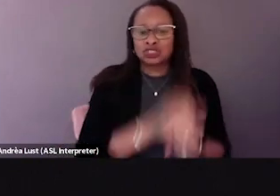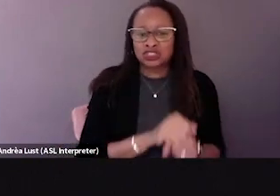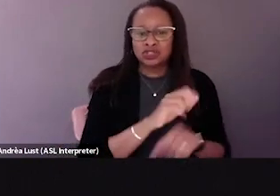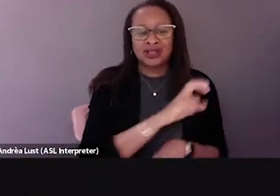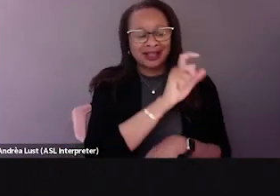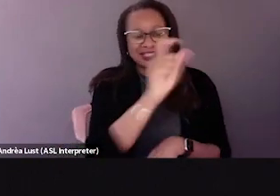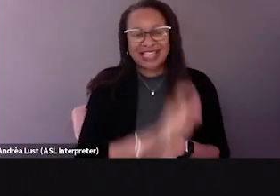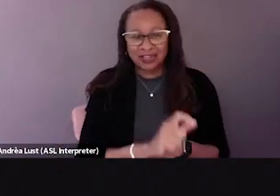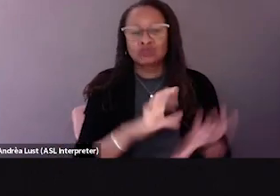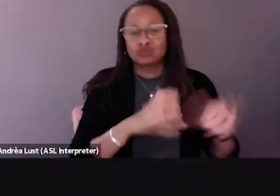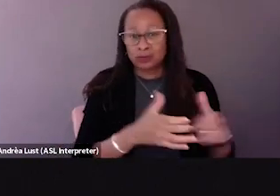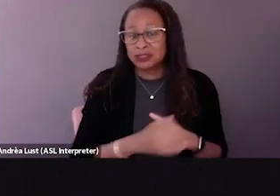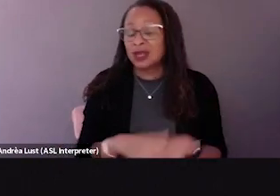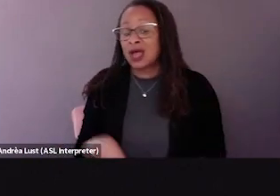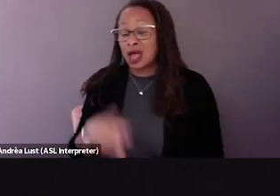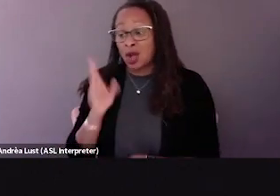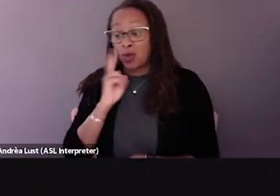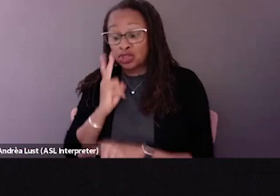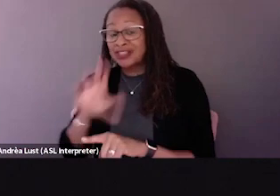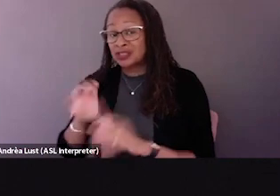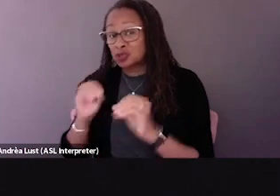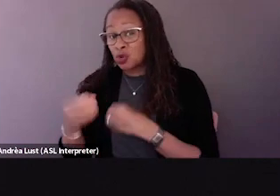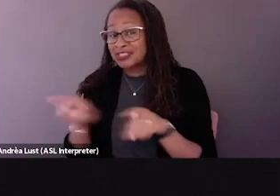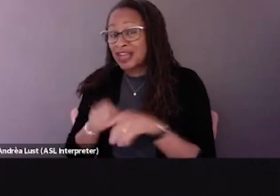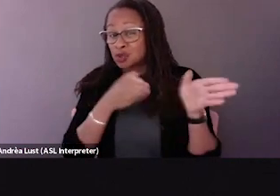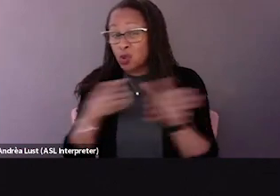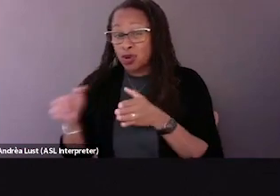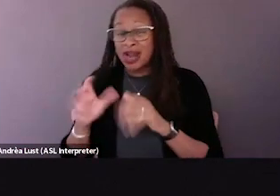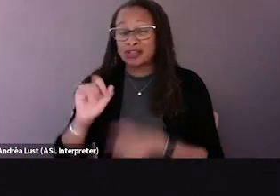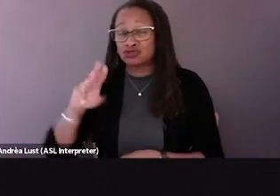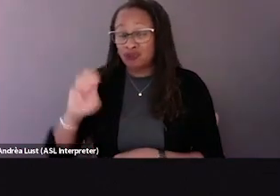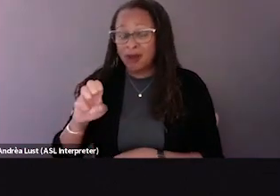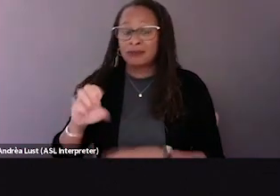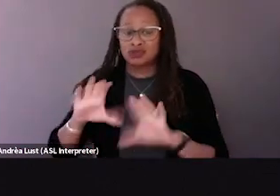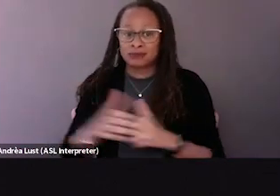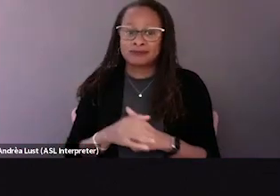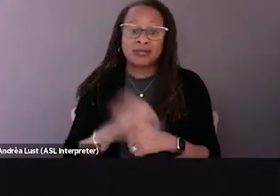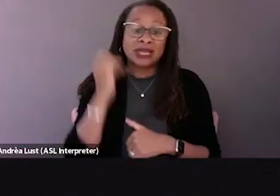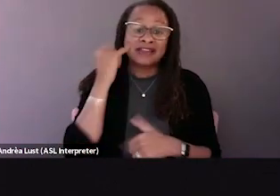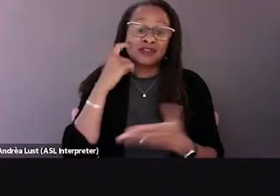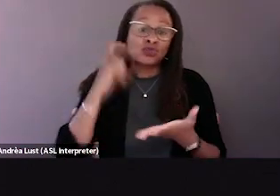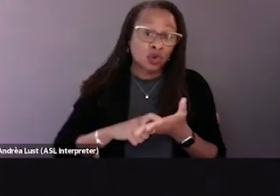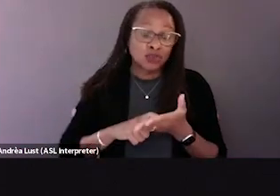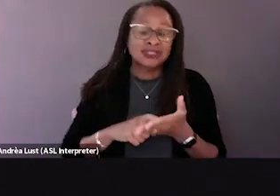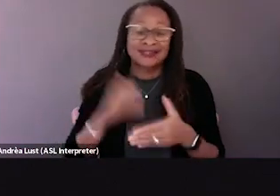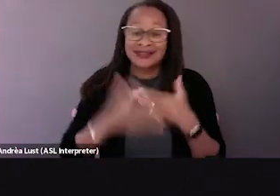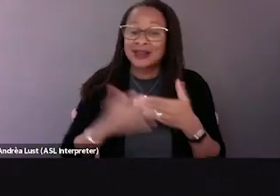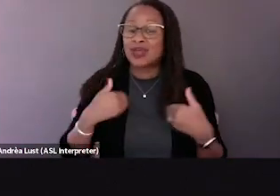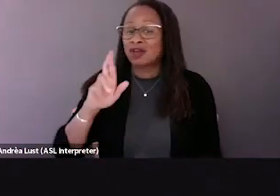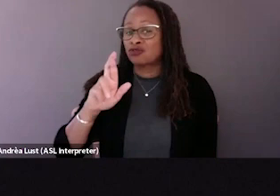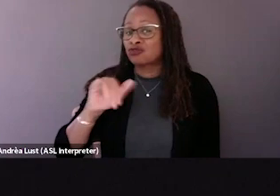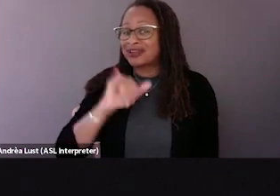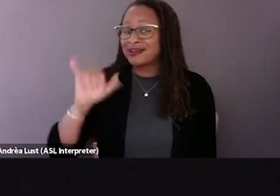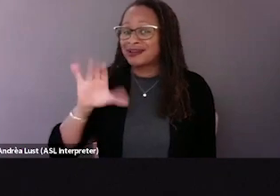we treated this organization like an organized crime group. If you notice very closely at the end, it was a RICO prosecution, which was